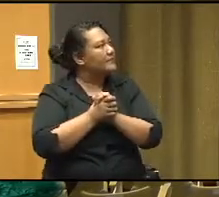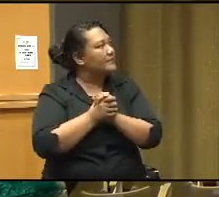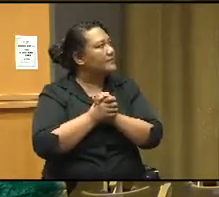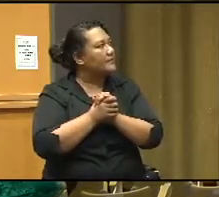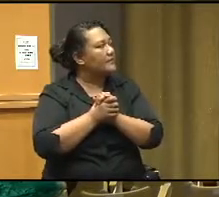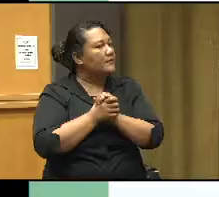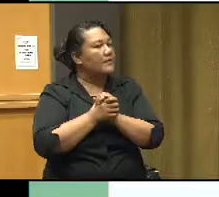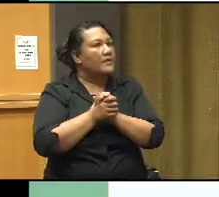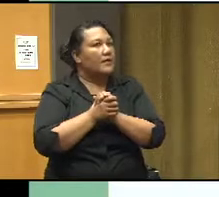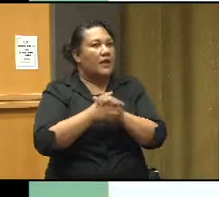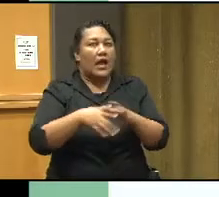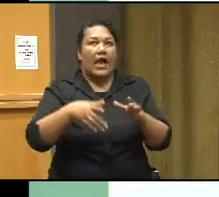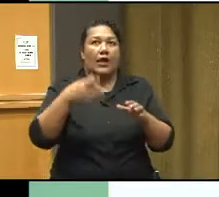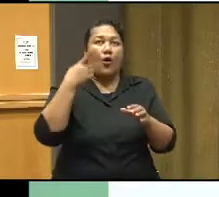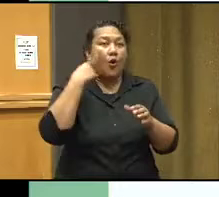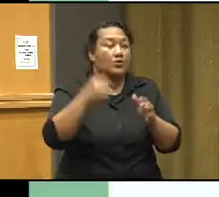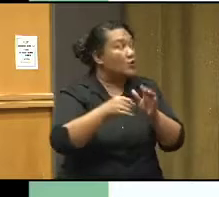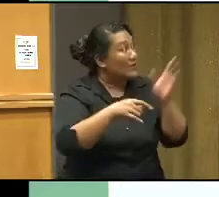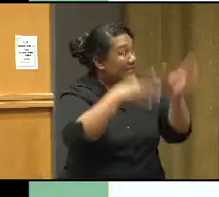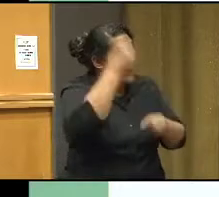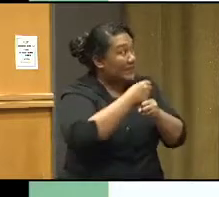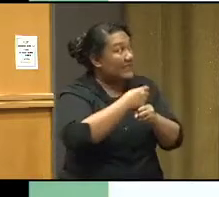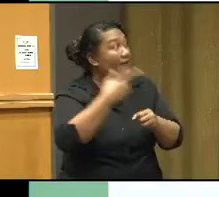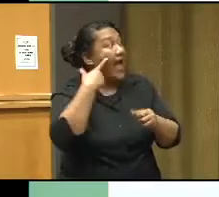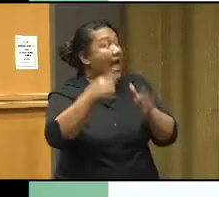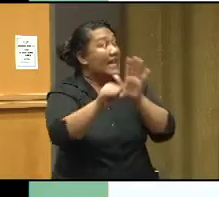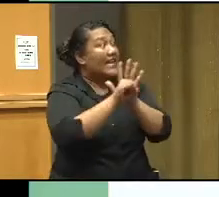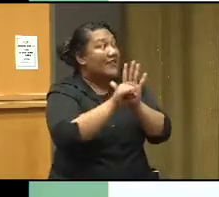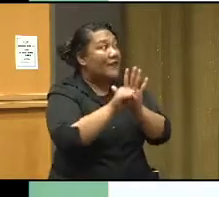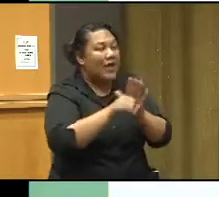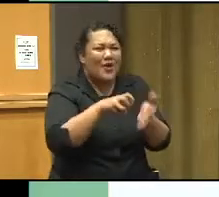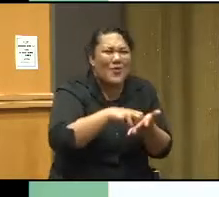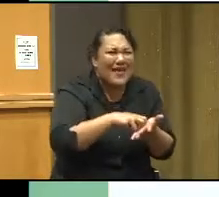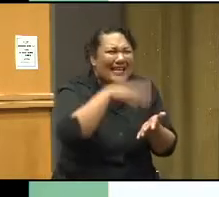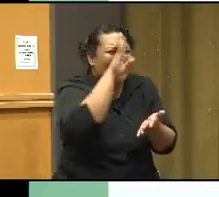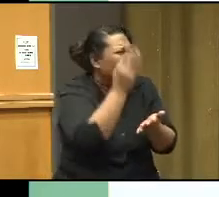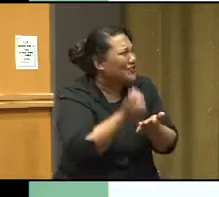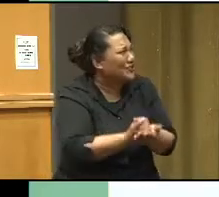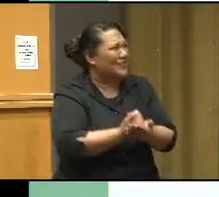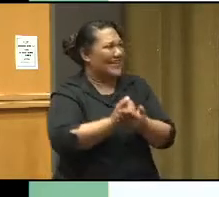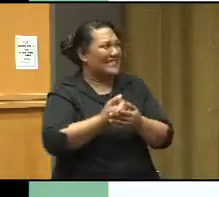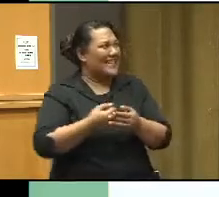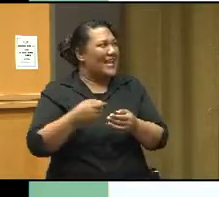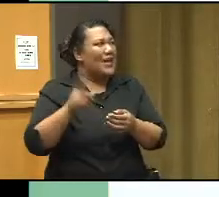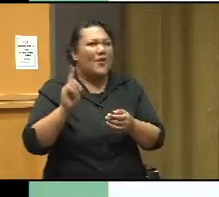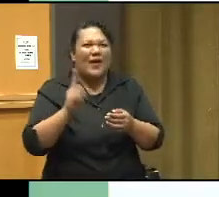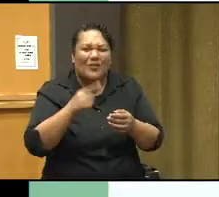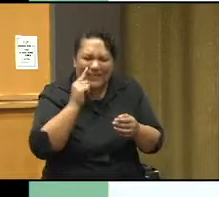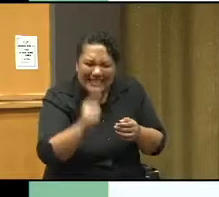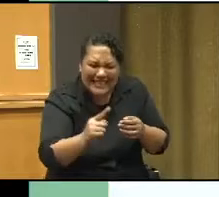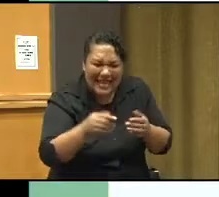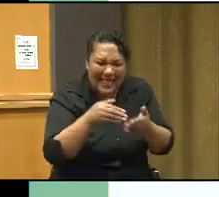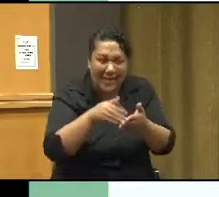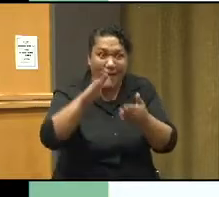are identified, you give them a bit of help, etc., so that they can come with equal power with